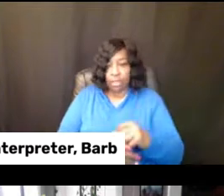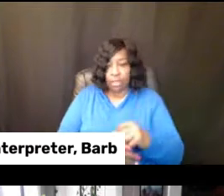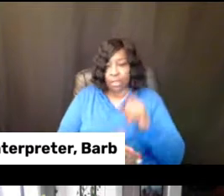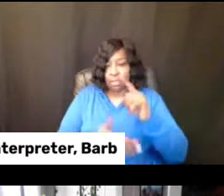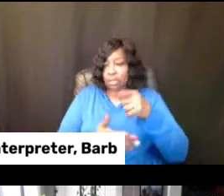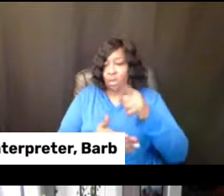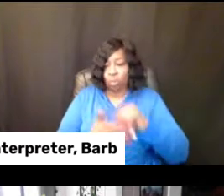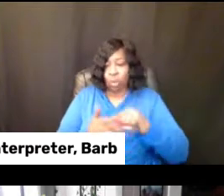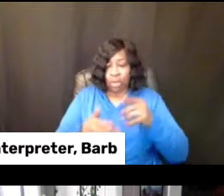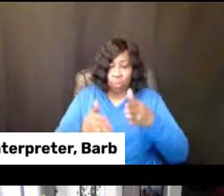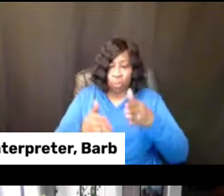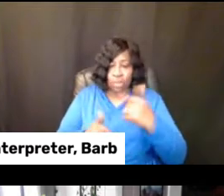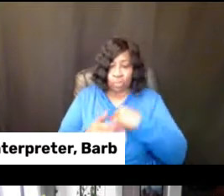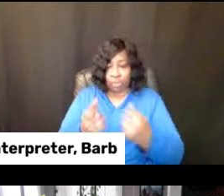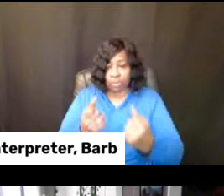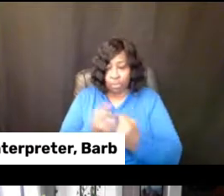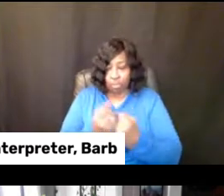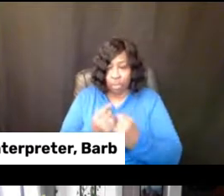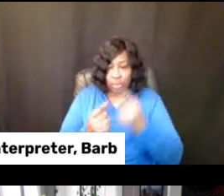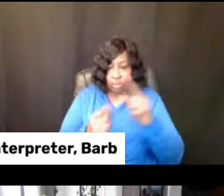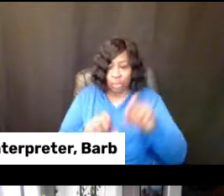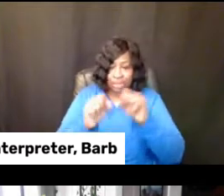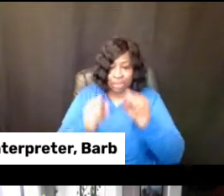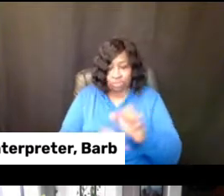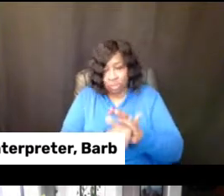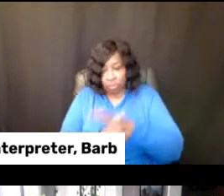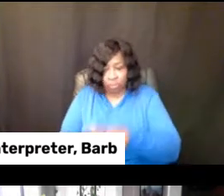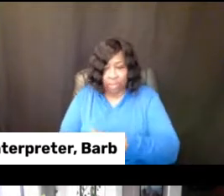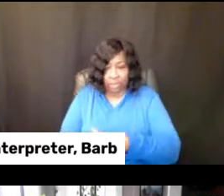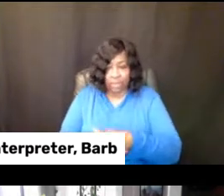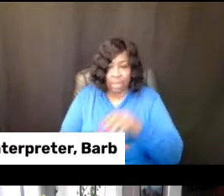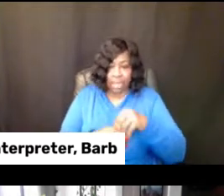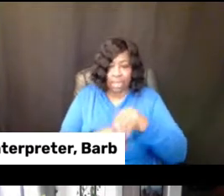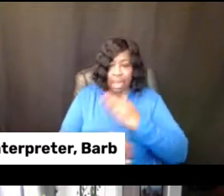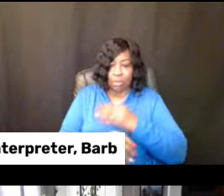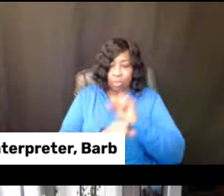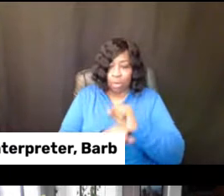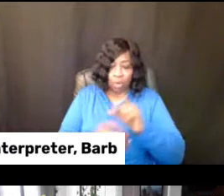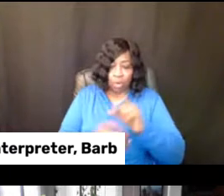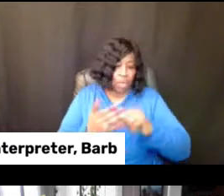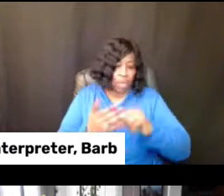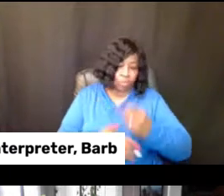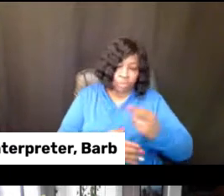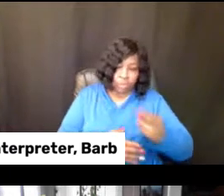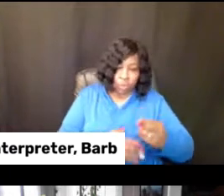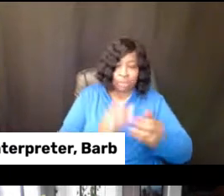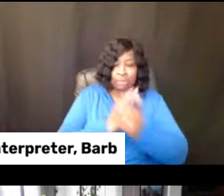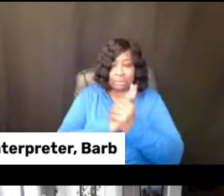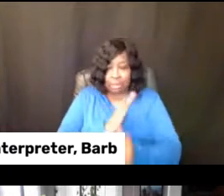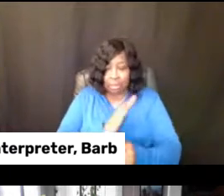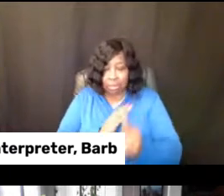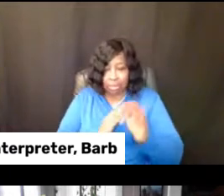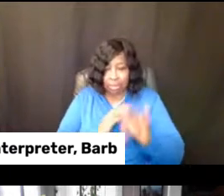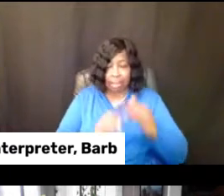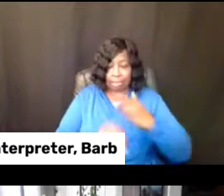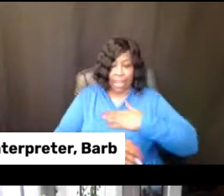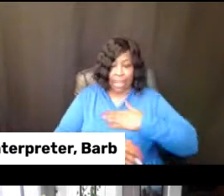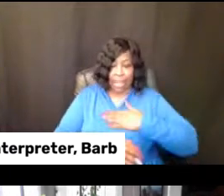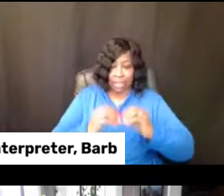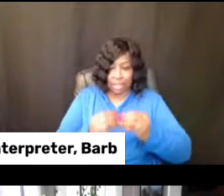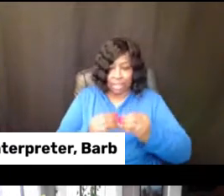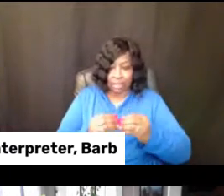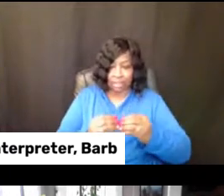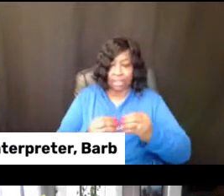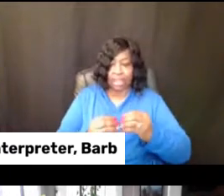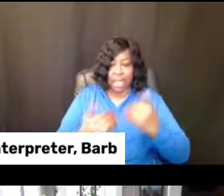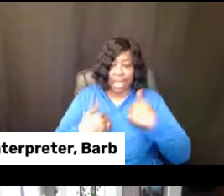are upholding systems of oppression in our own food systems work? What are some resources or skills that my organization or farm has